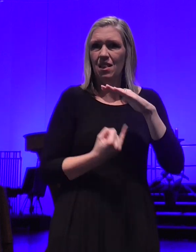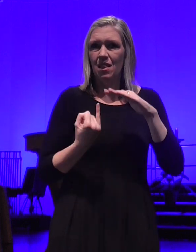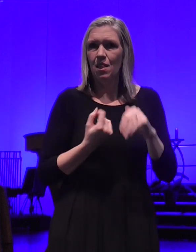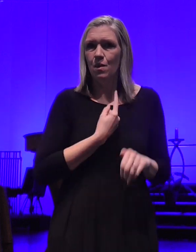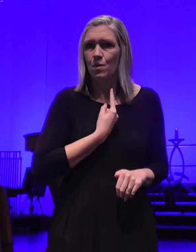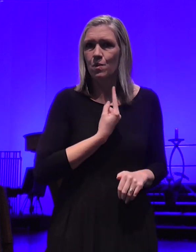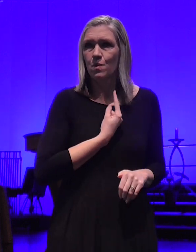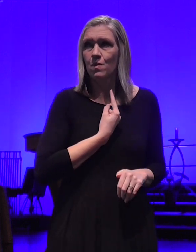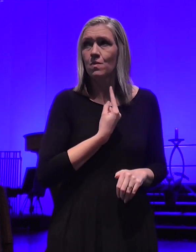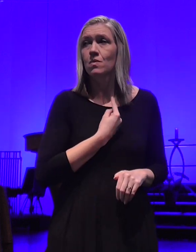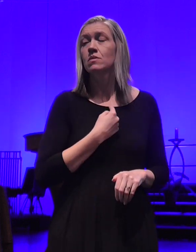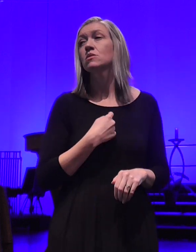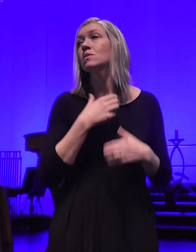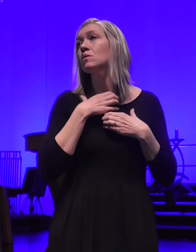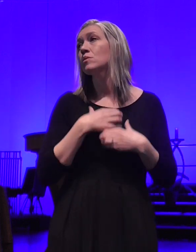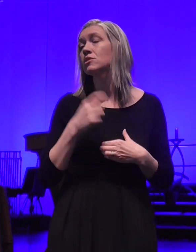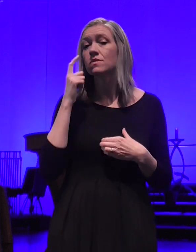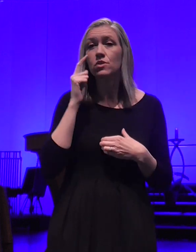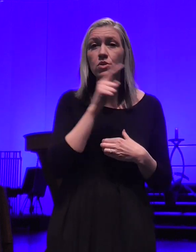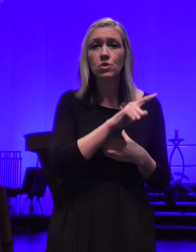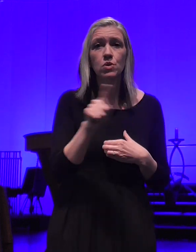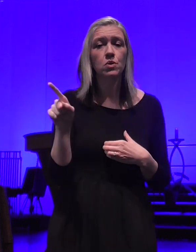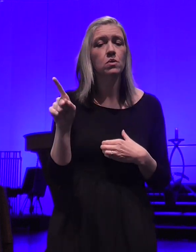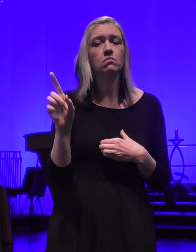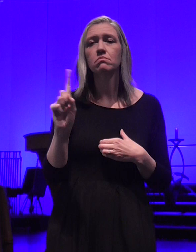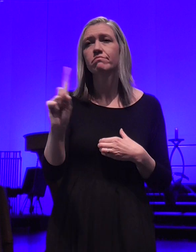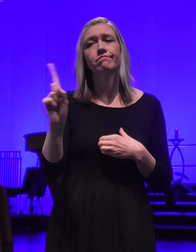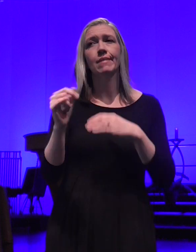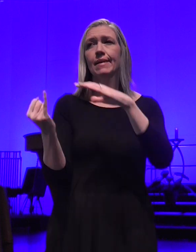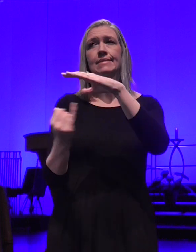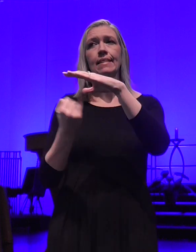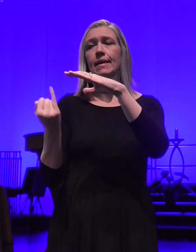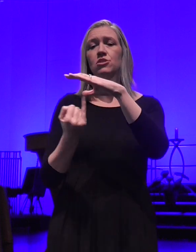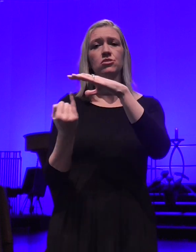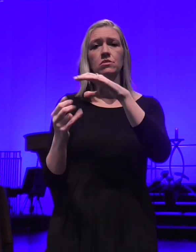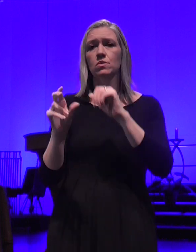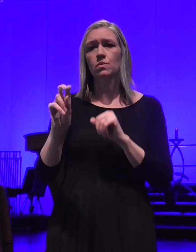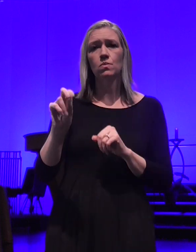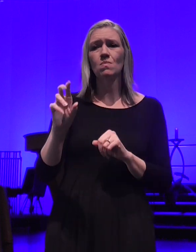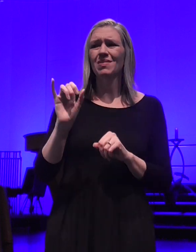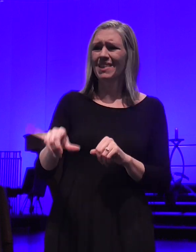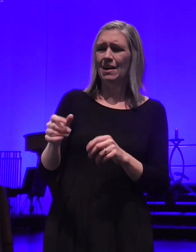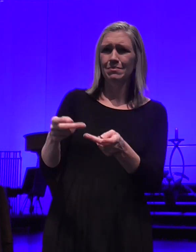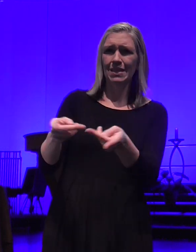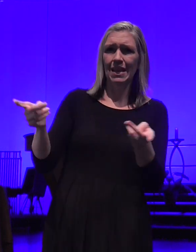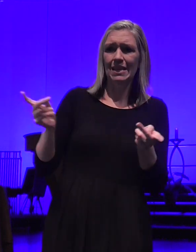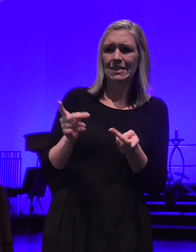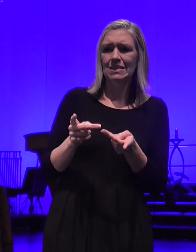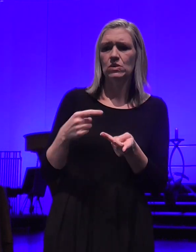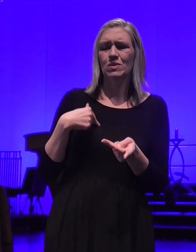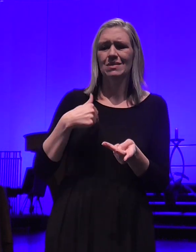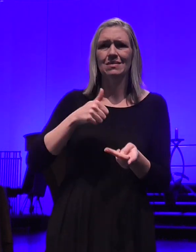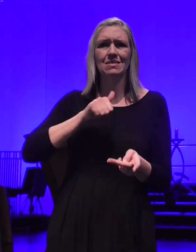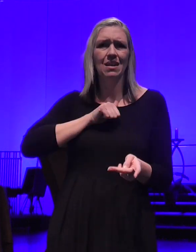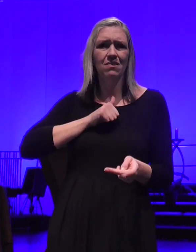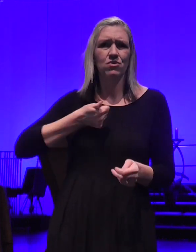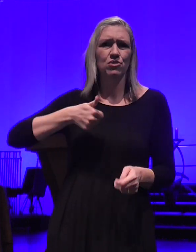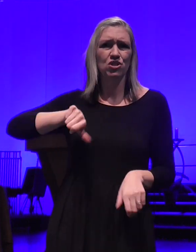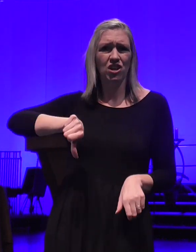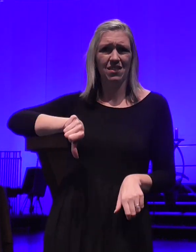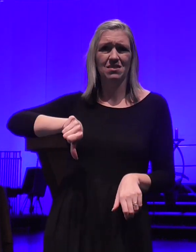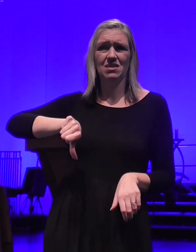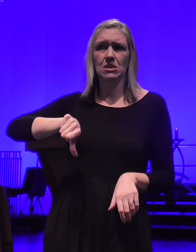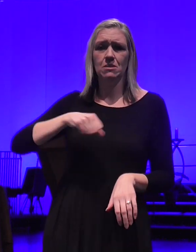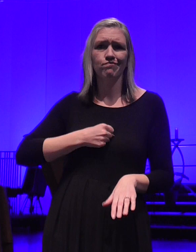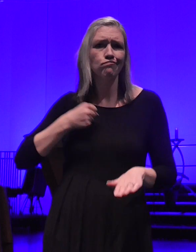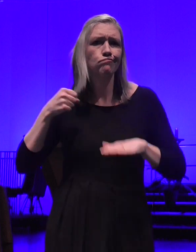I'm wishing for you isn't isolation. Isolation is often that place that we put ourselves in self-rejection.